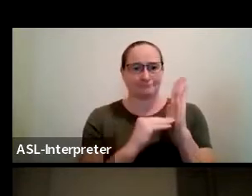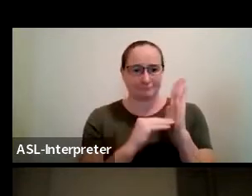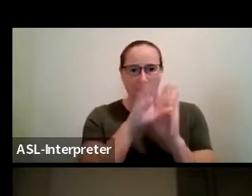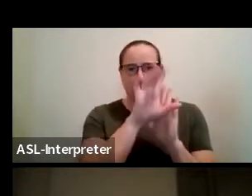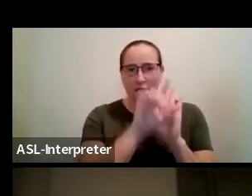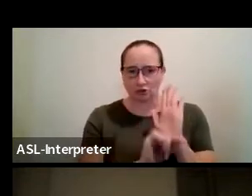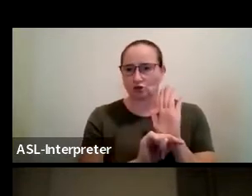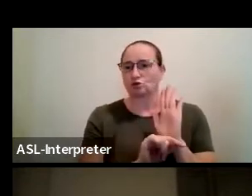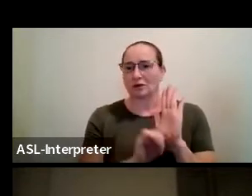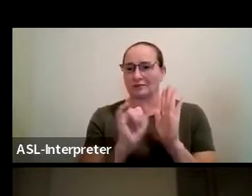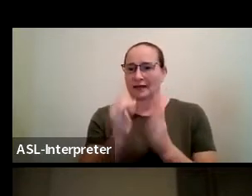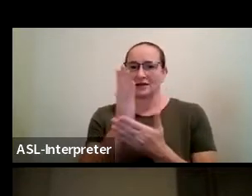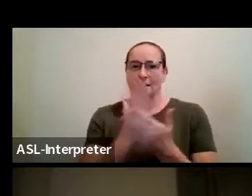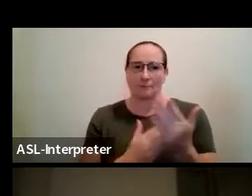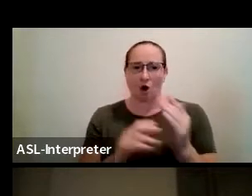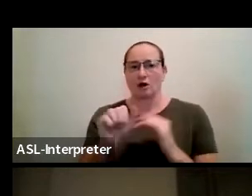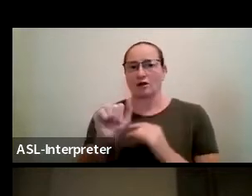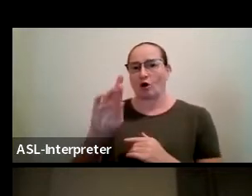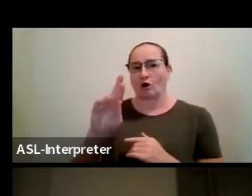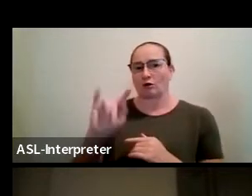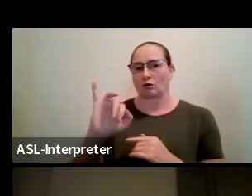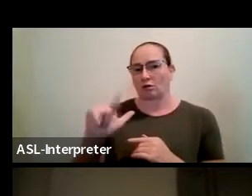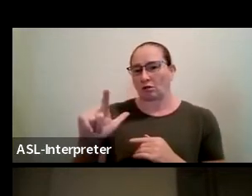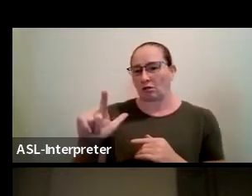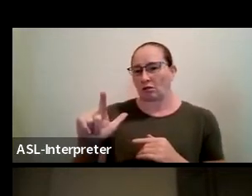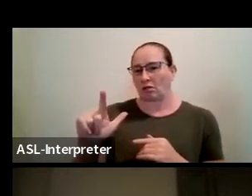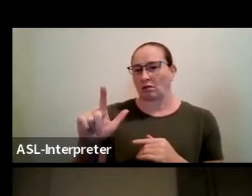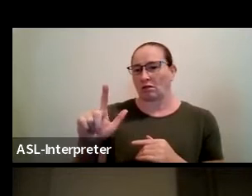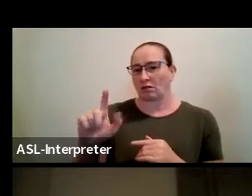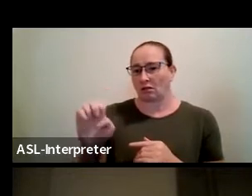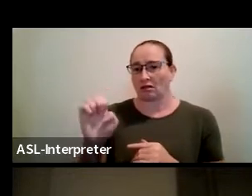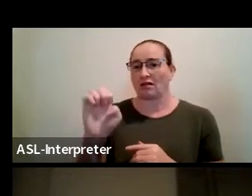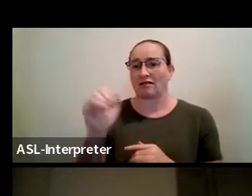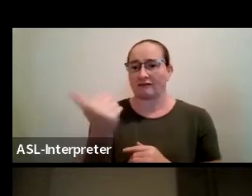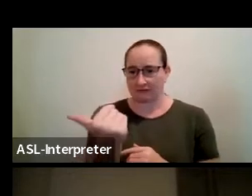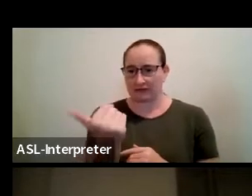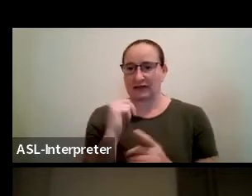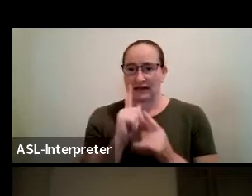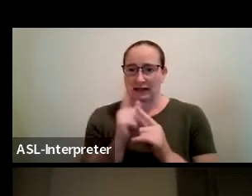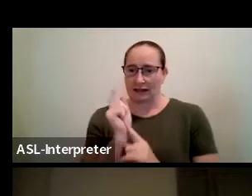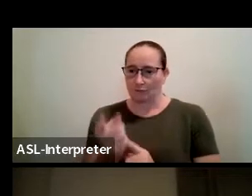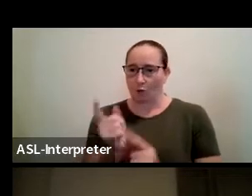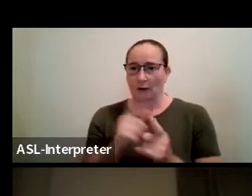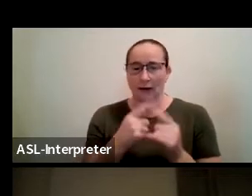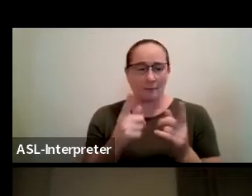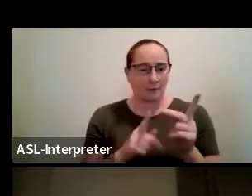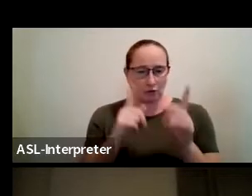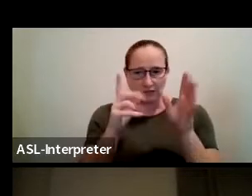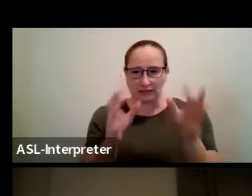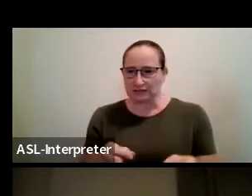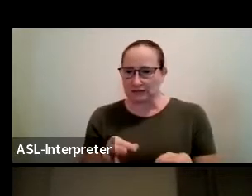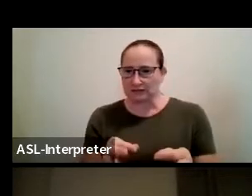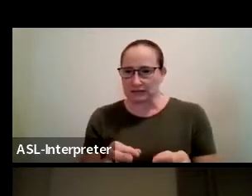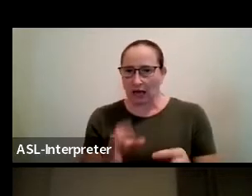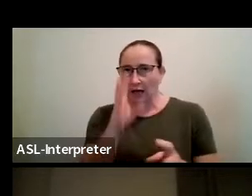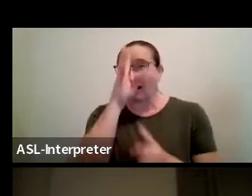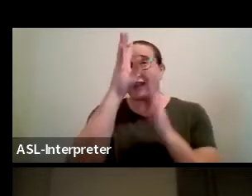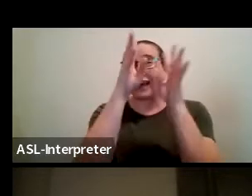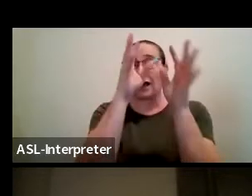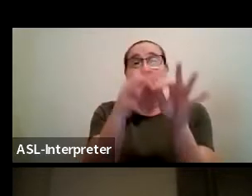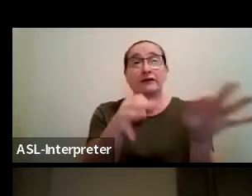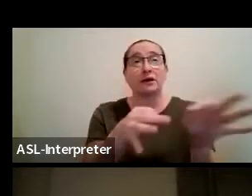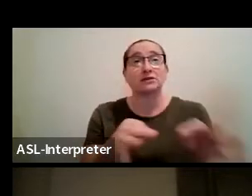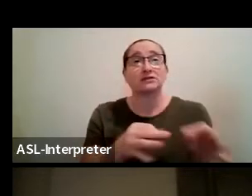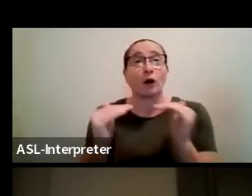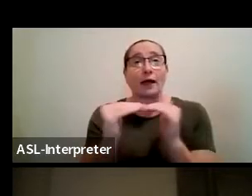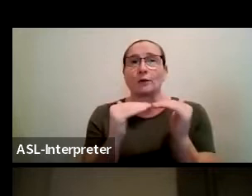equity is part of Article 15. So often in the context of the contemporary moment, people decide to create definitions for equity. That's